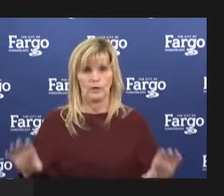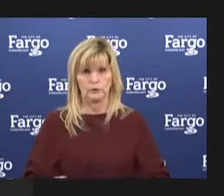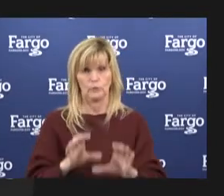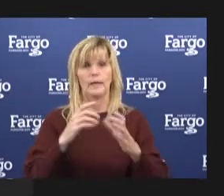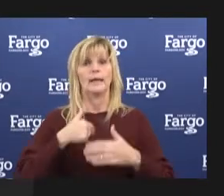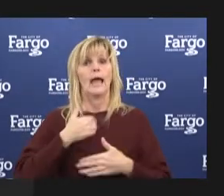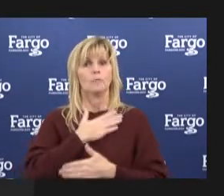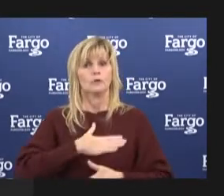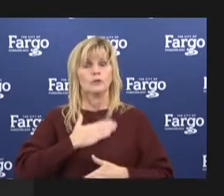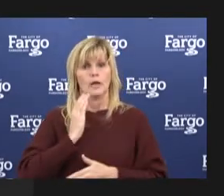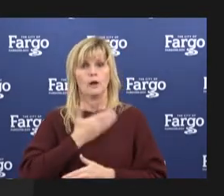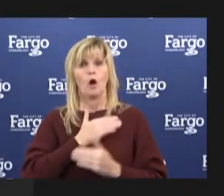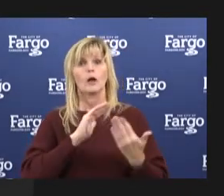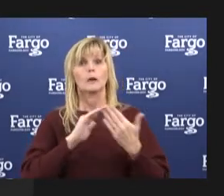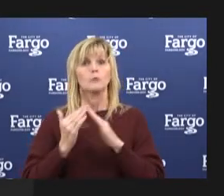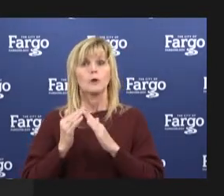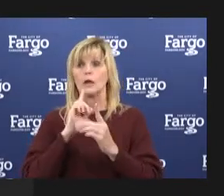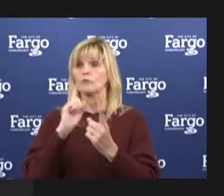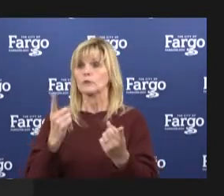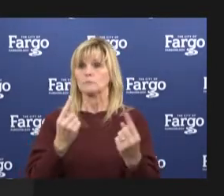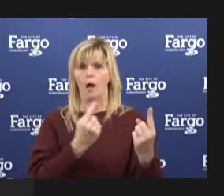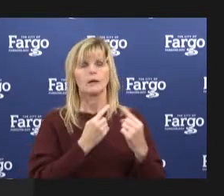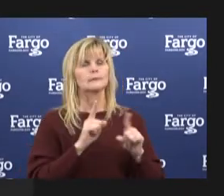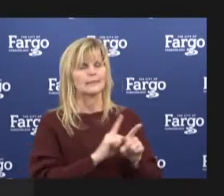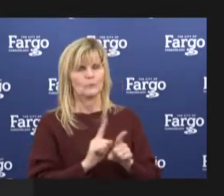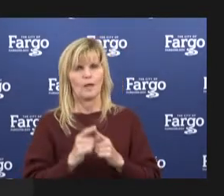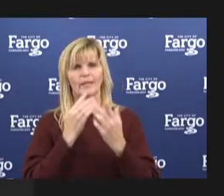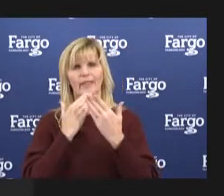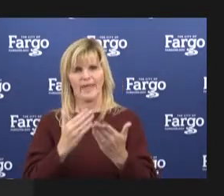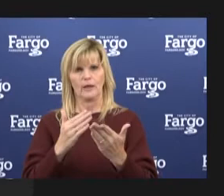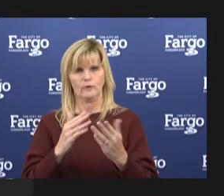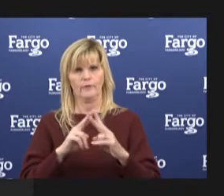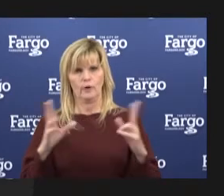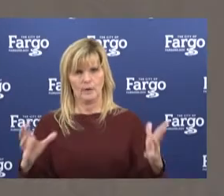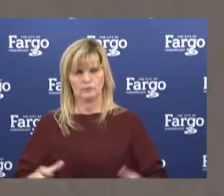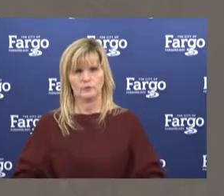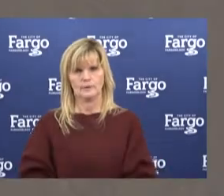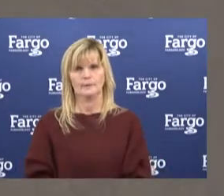appreciate our community response as well. Thank you very much.